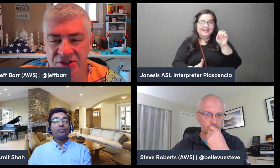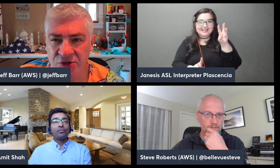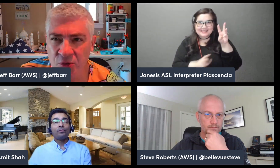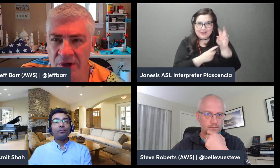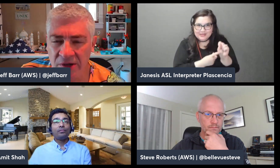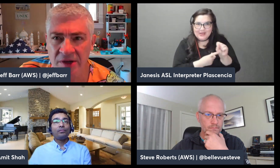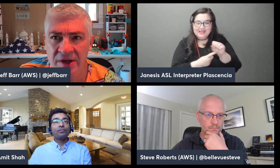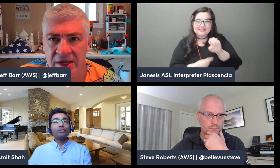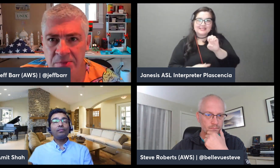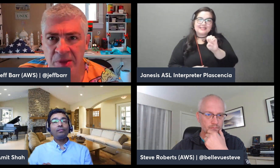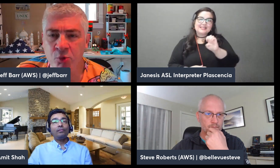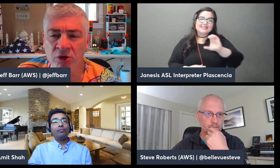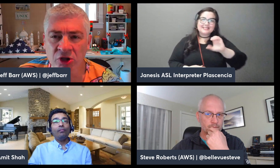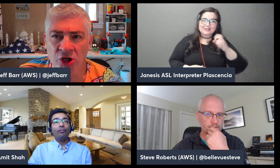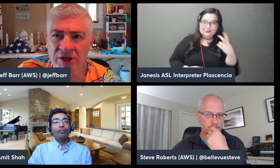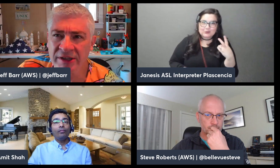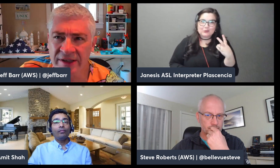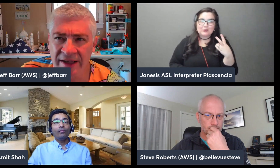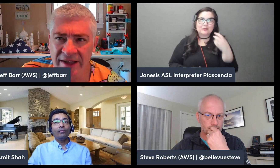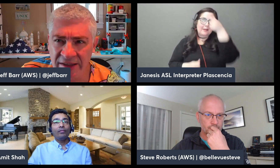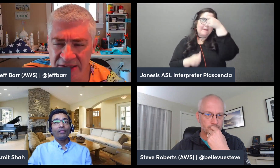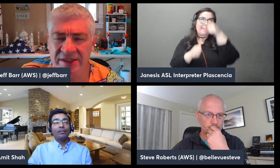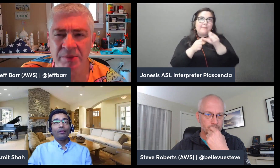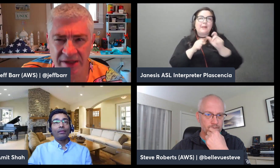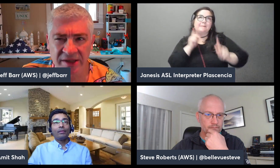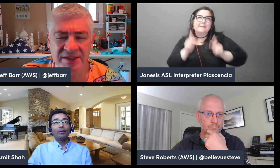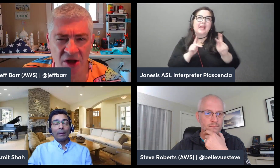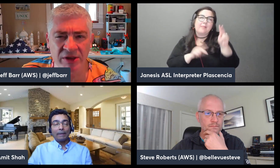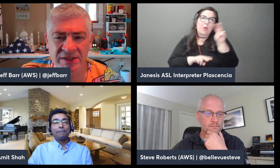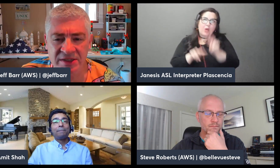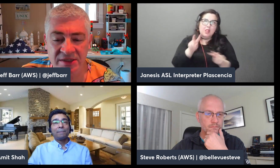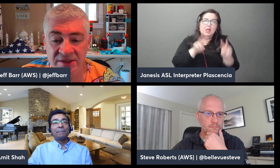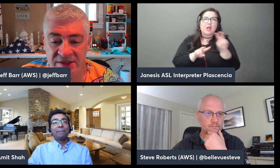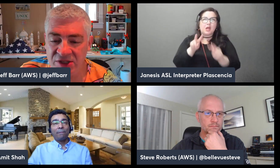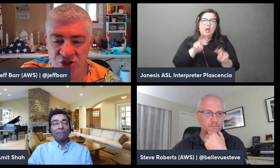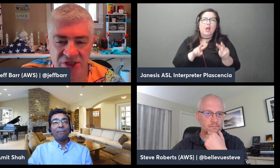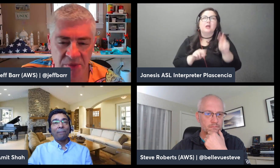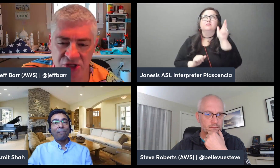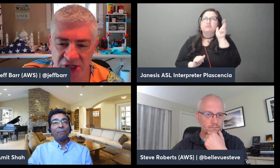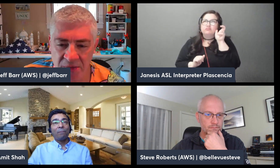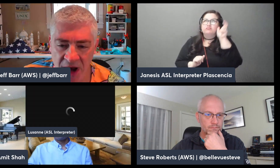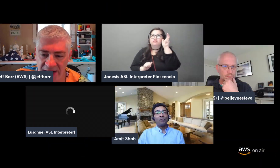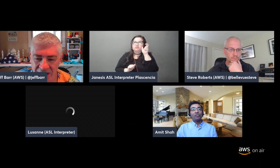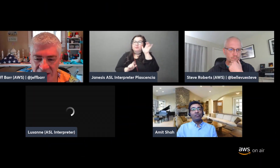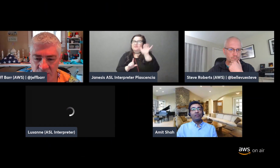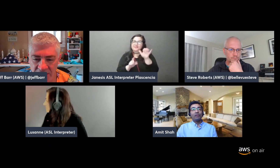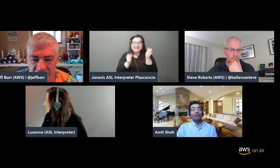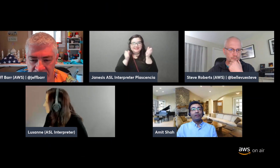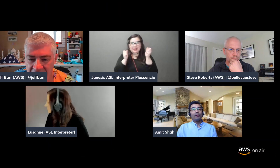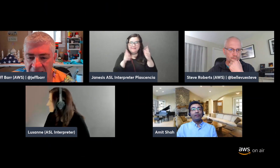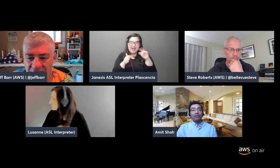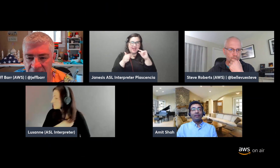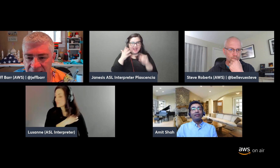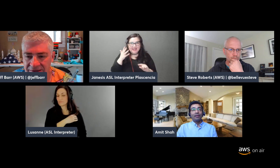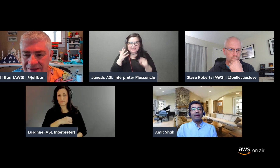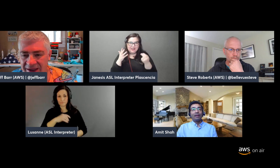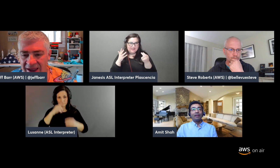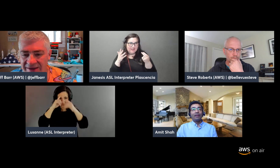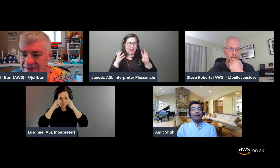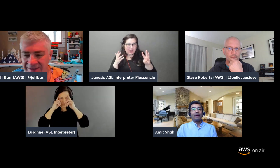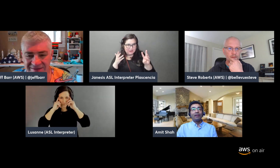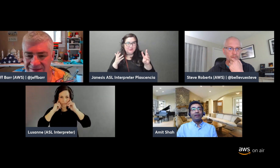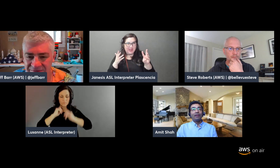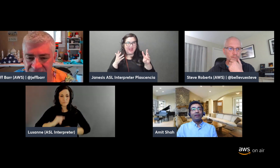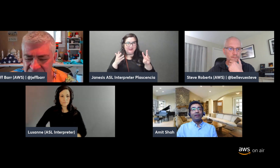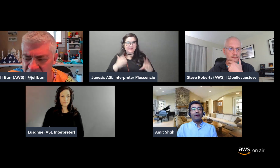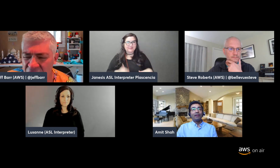and EC2, where people would look and they'd listen a bit and they say, oh, this is just a bunch of commodity hardware in a rack, right? And